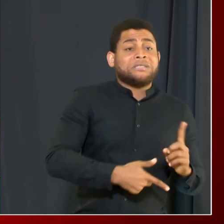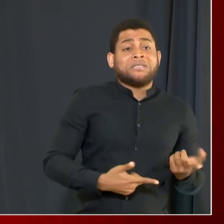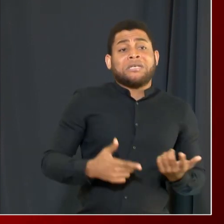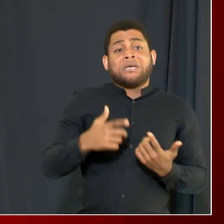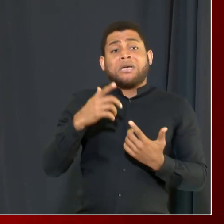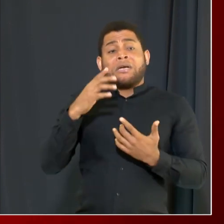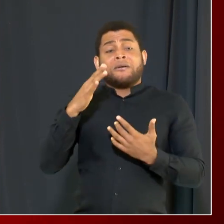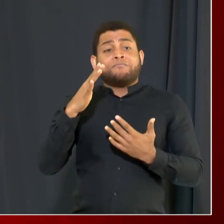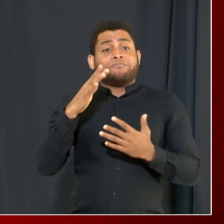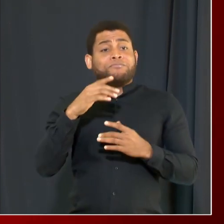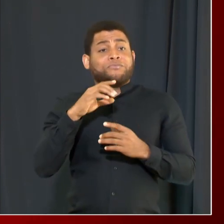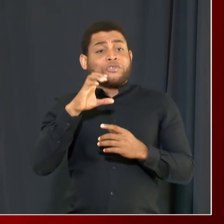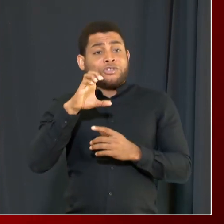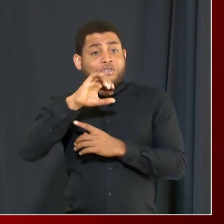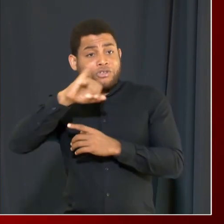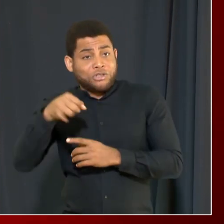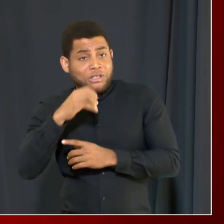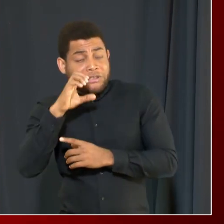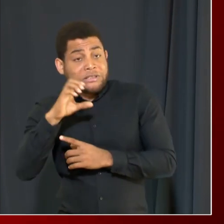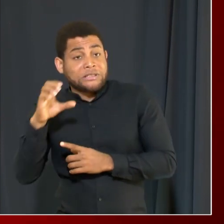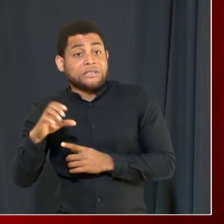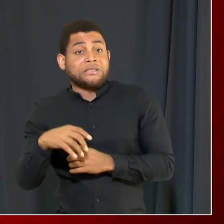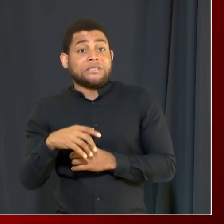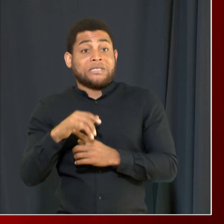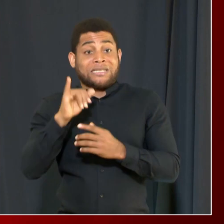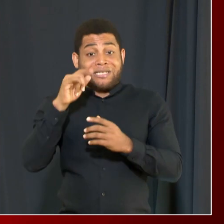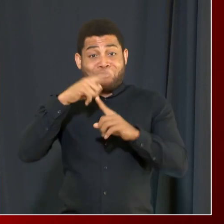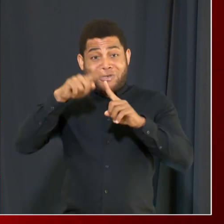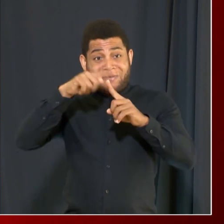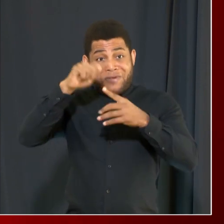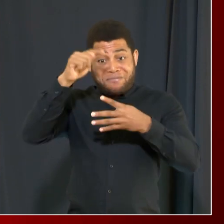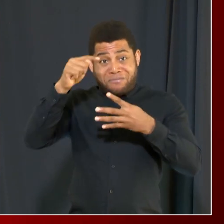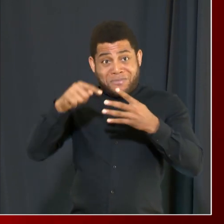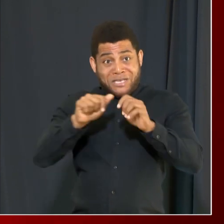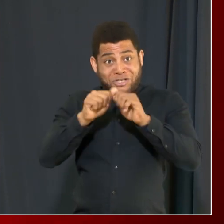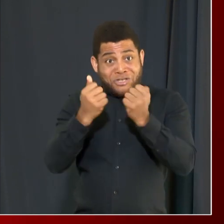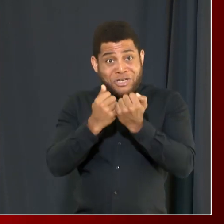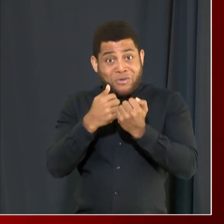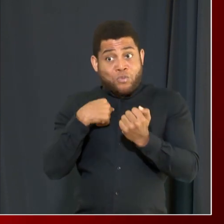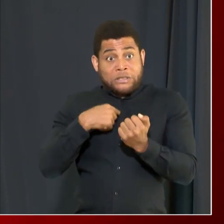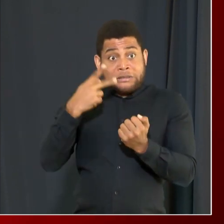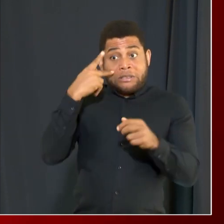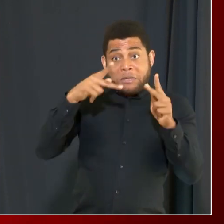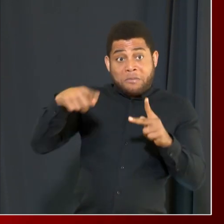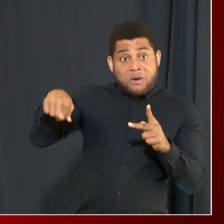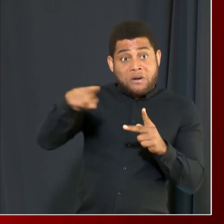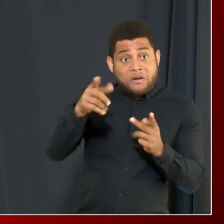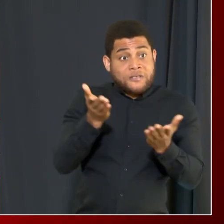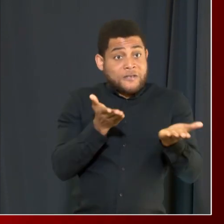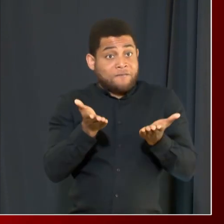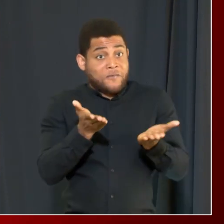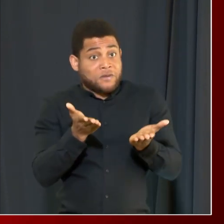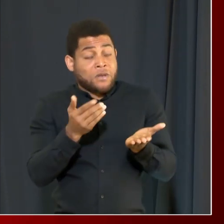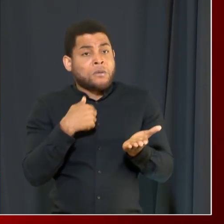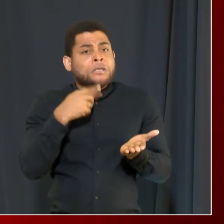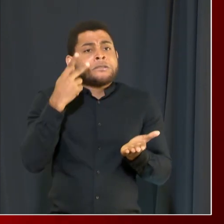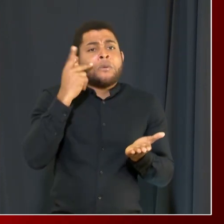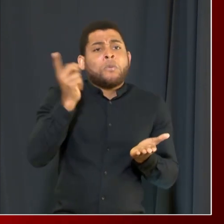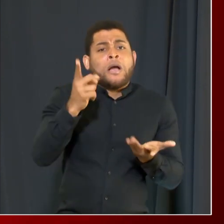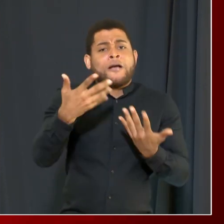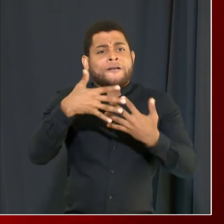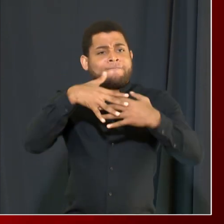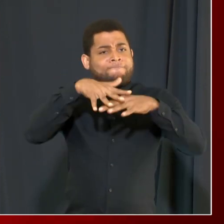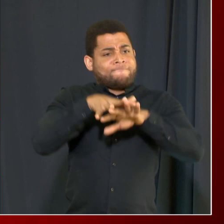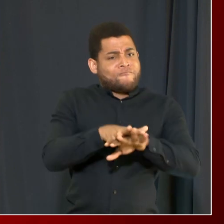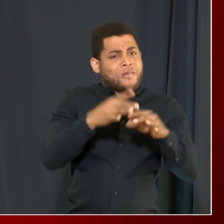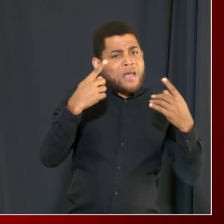at the programs themselves, populations they're intended to serve, where there's overlap where we may coordinate, and some of that we've